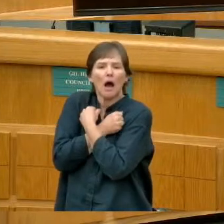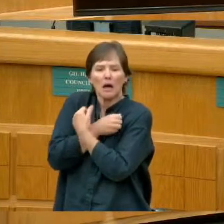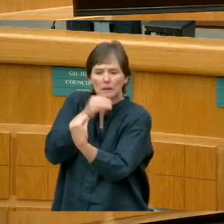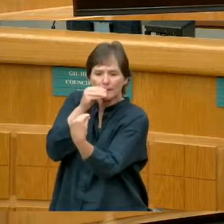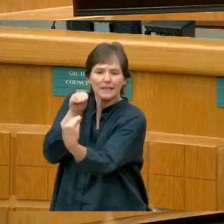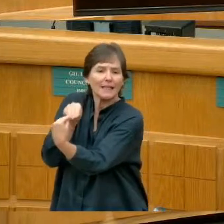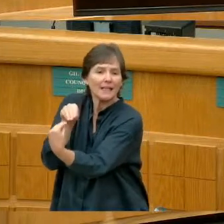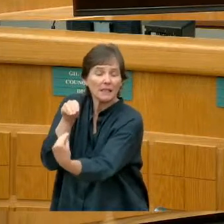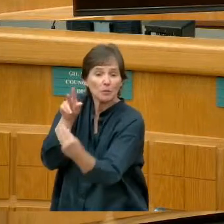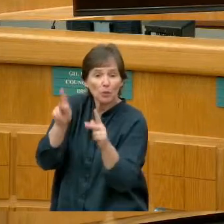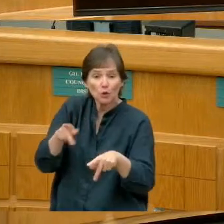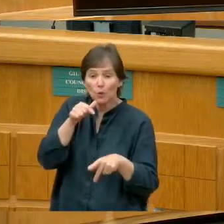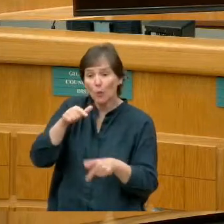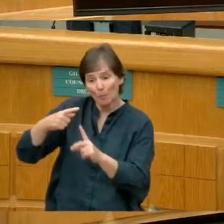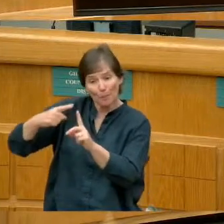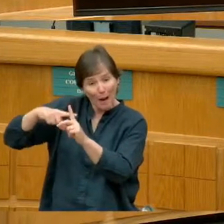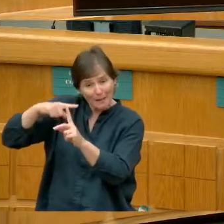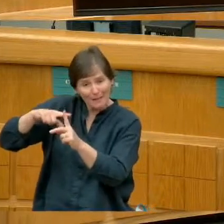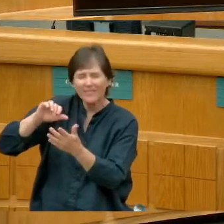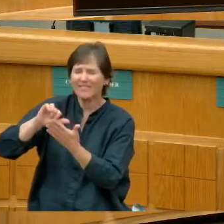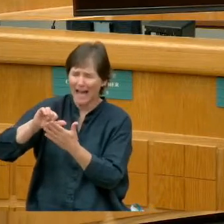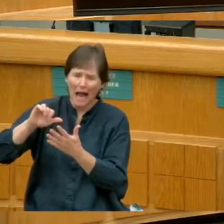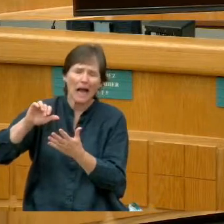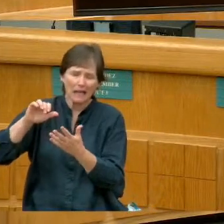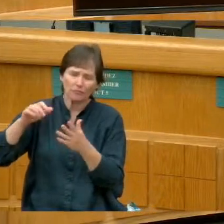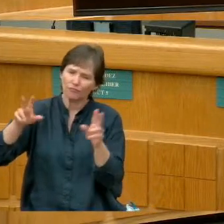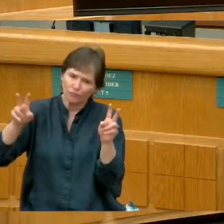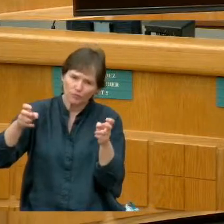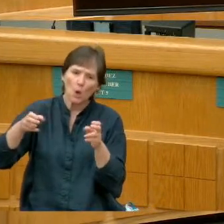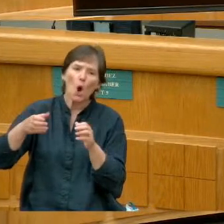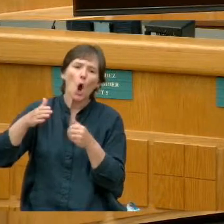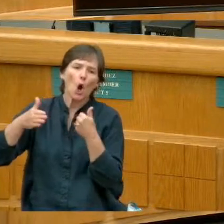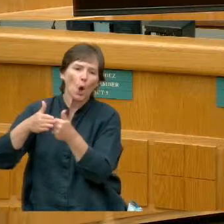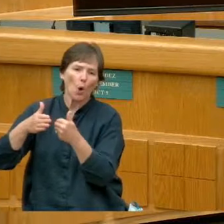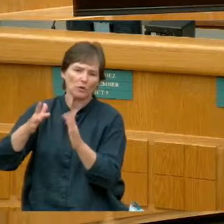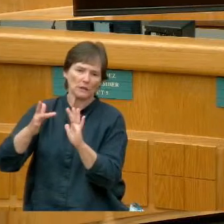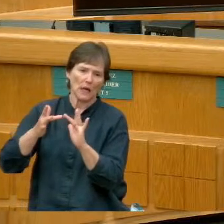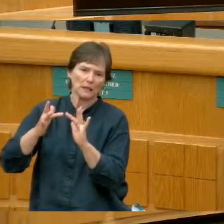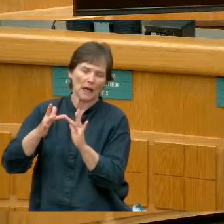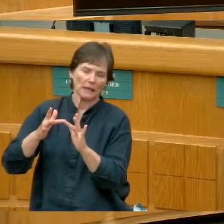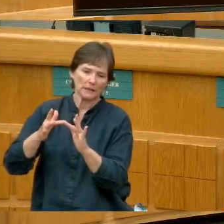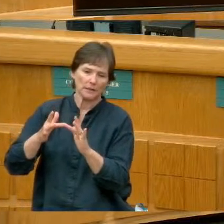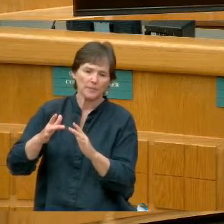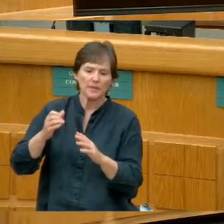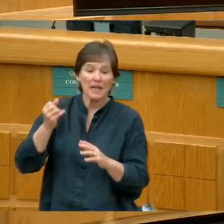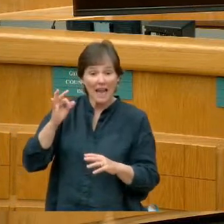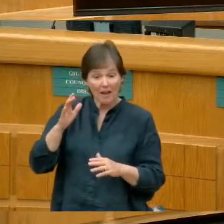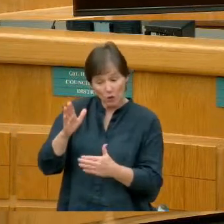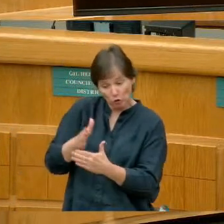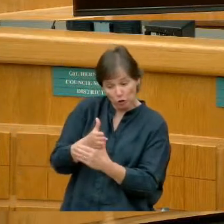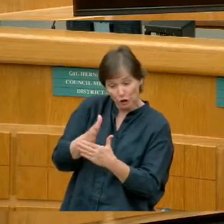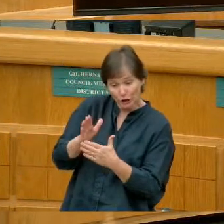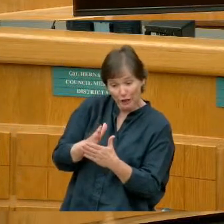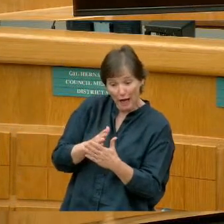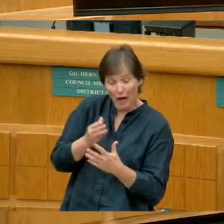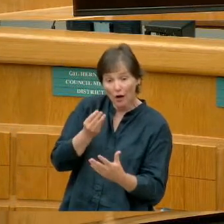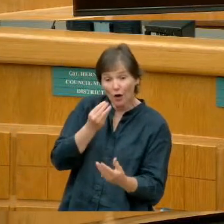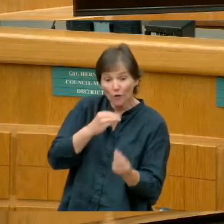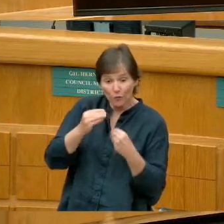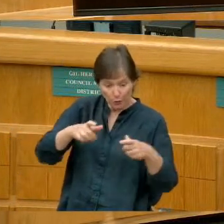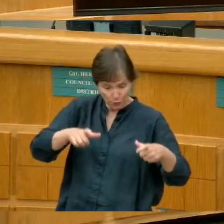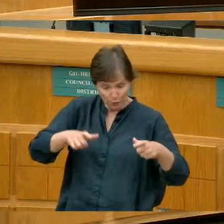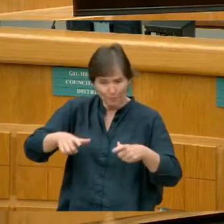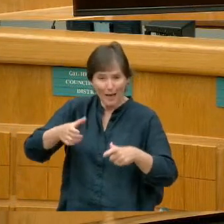person, that is considered close contact. If you shared eating or drinking utensils with the COVID positive person,